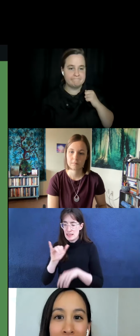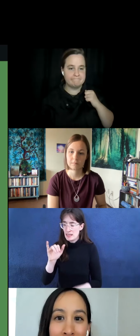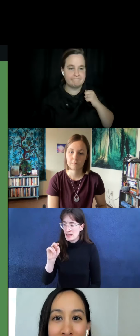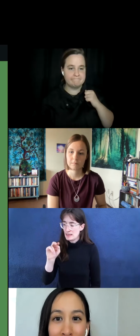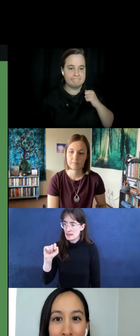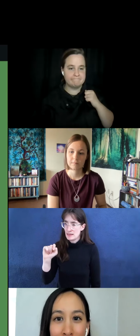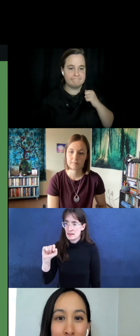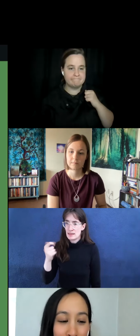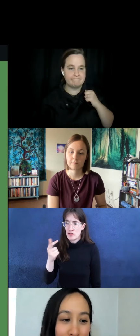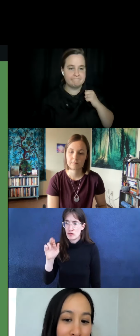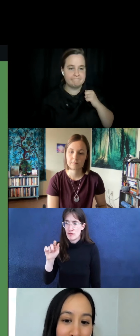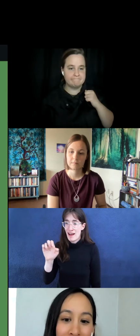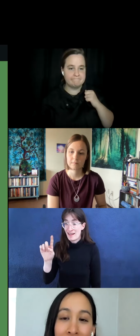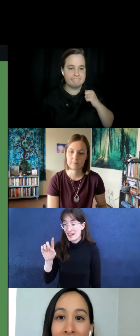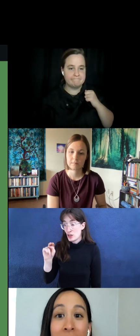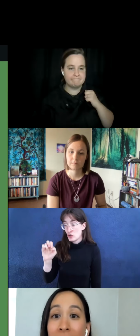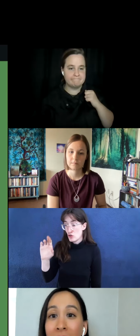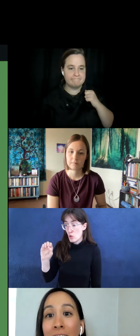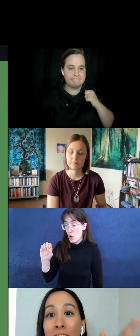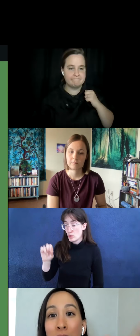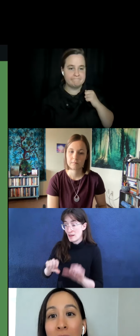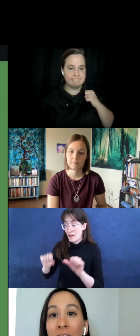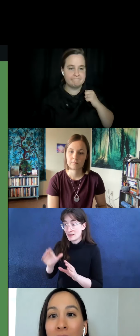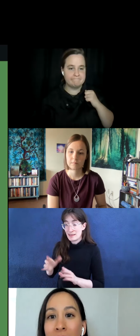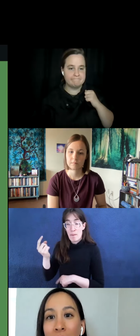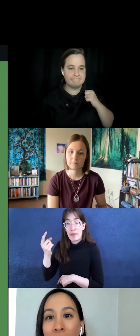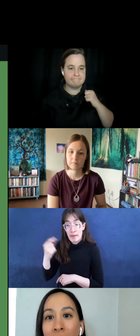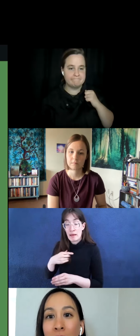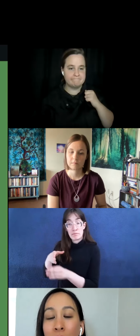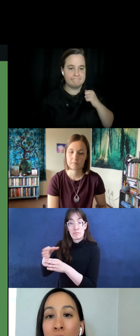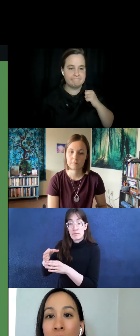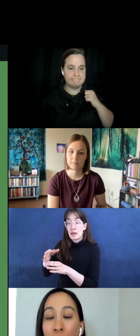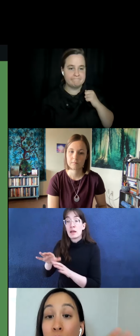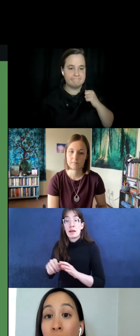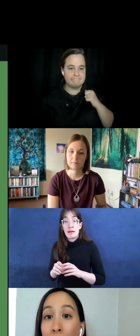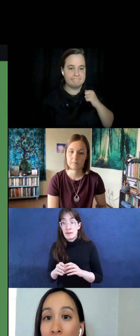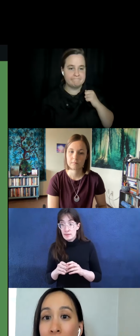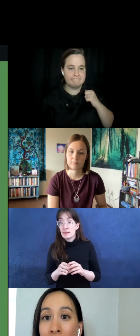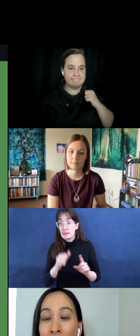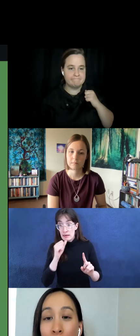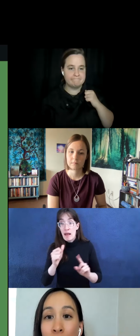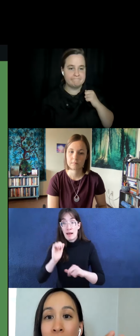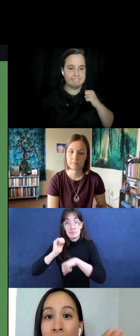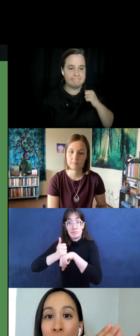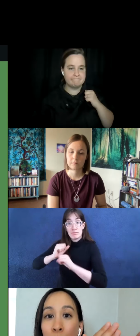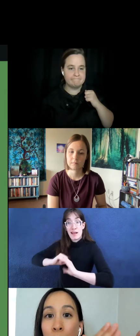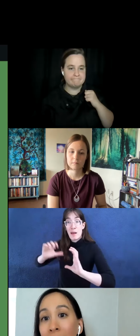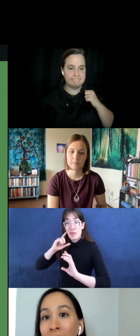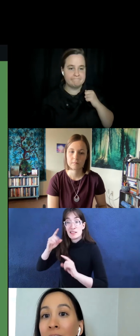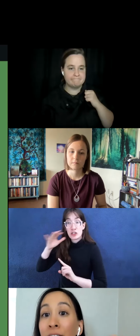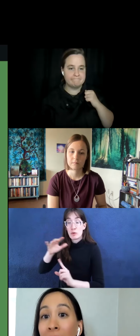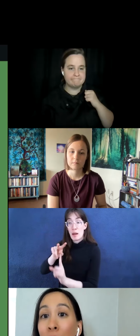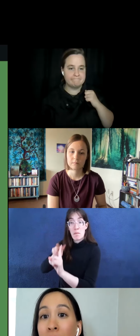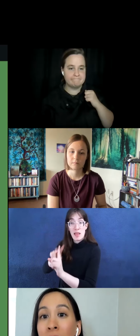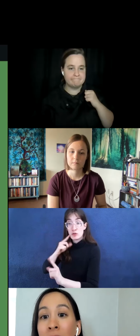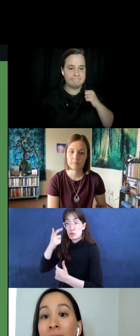neuroscientist, an emerging field. Did not actually create this theory for trauma. It was just what